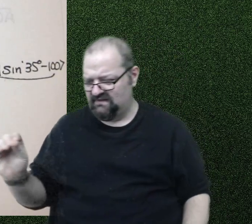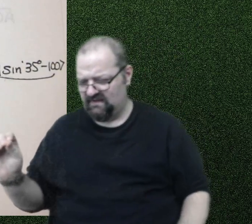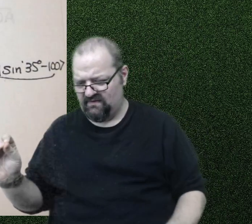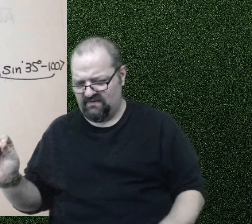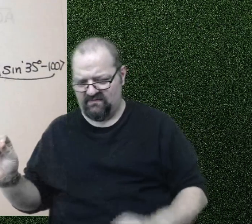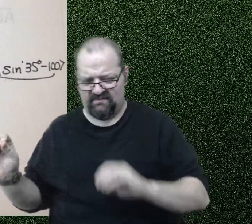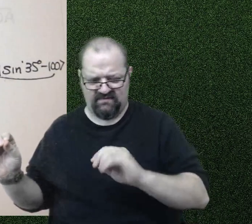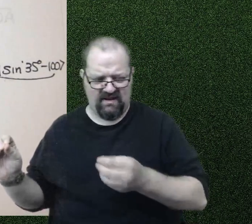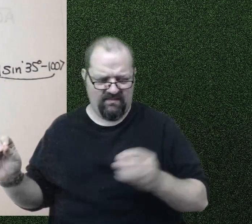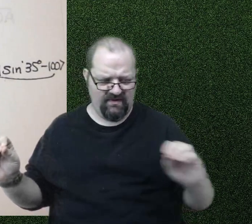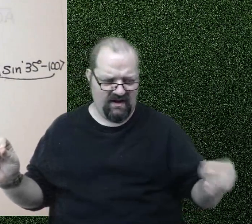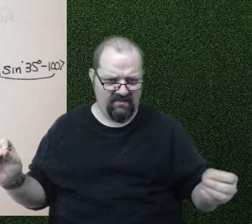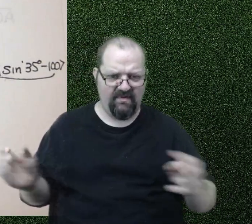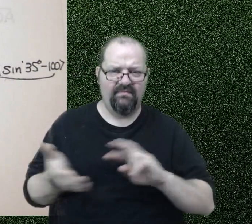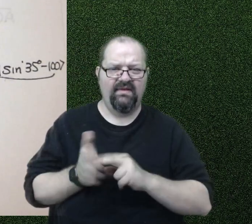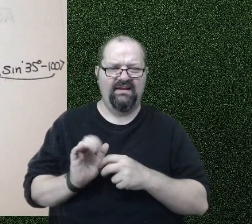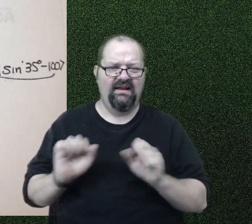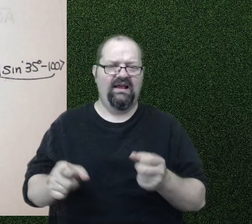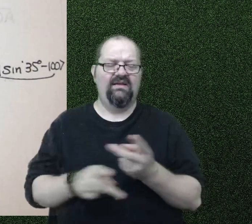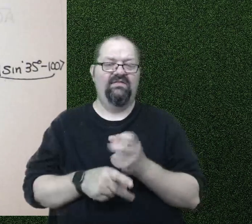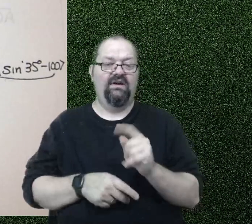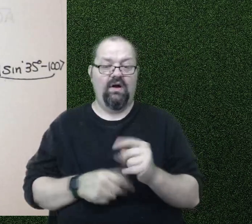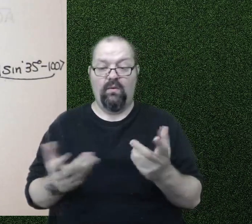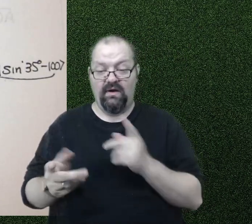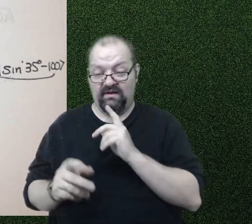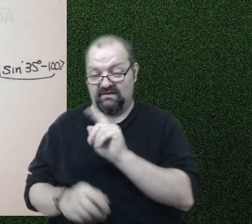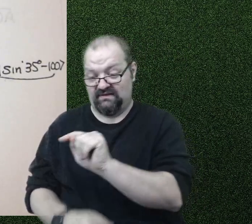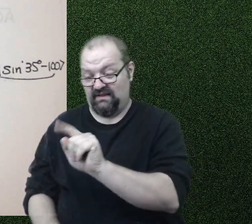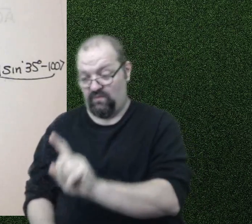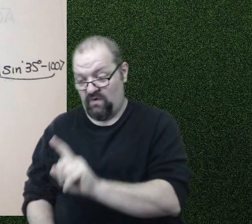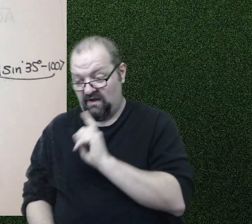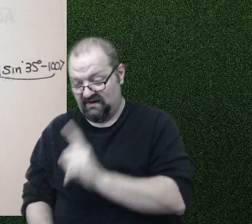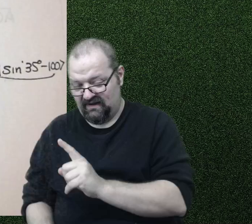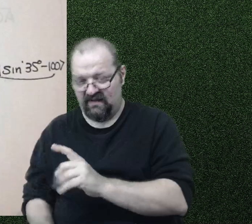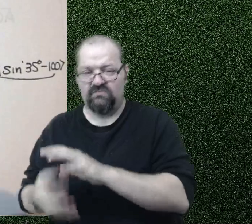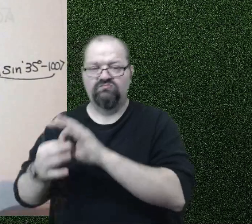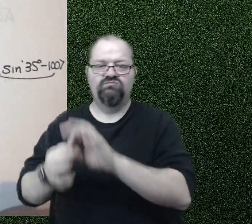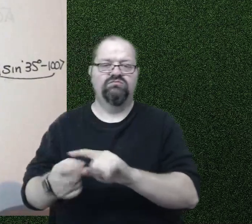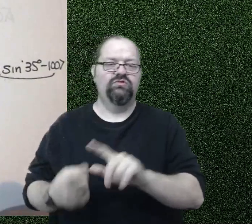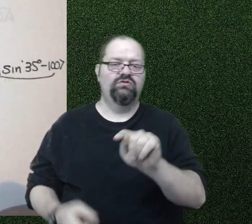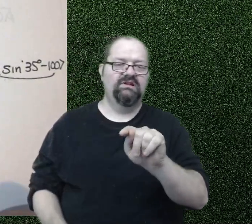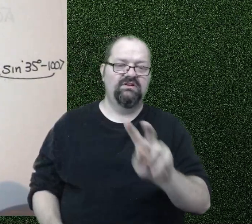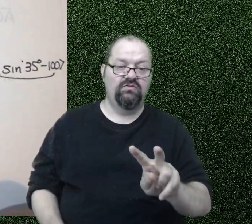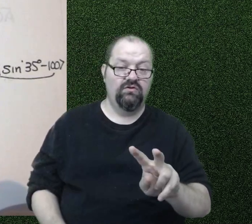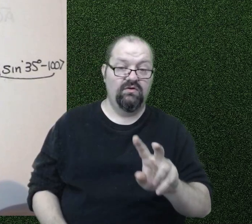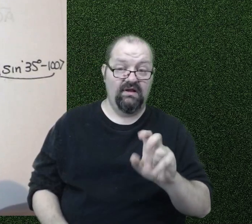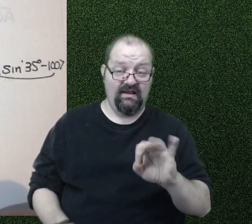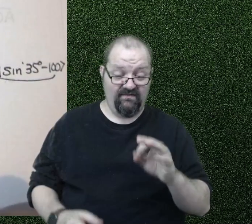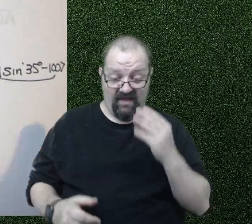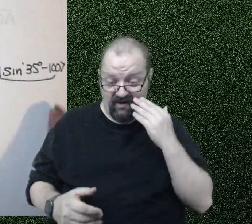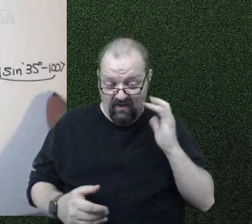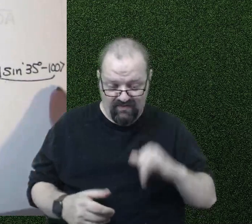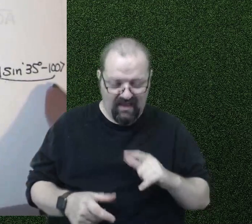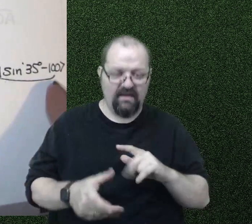number. I can figure out what t1 is in terms of t2. And once I know that, I can substitute that in over here, and